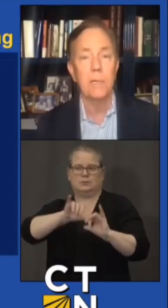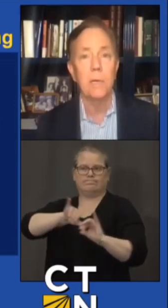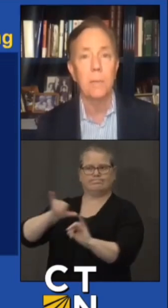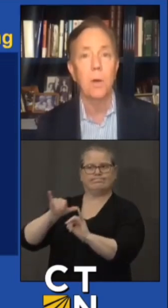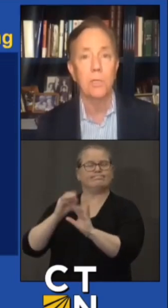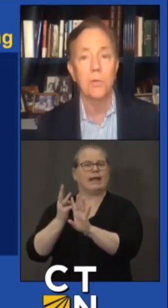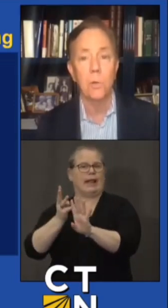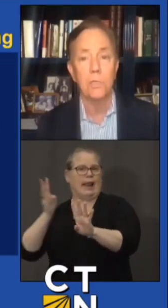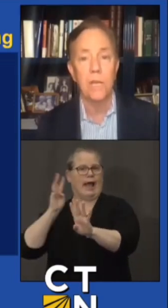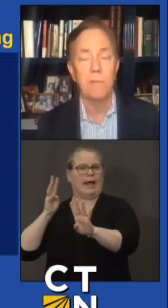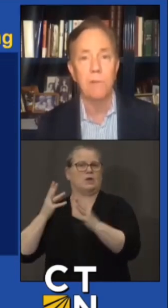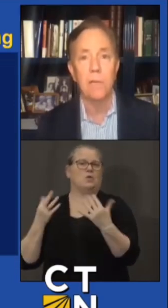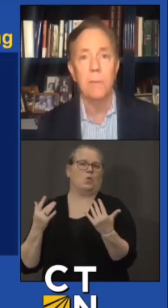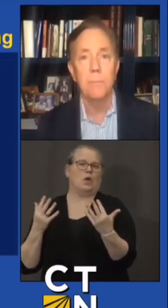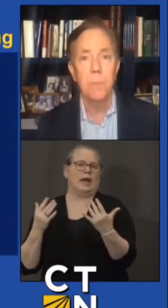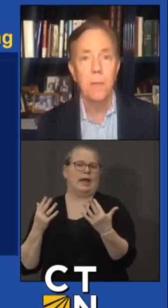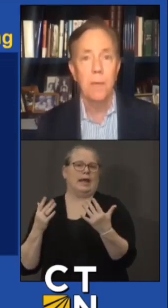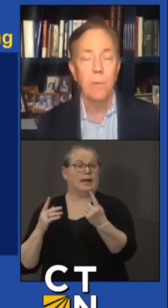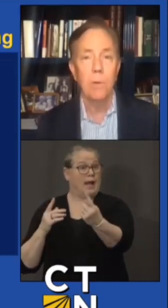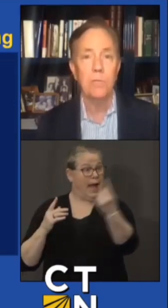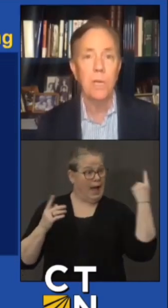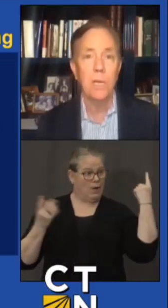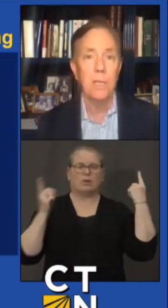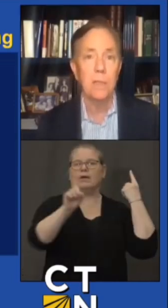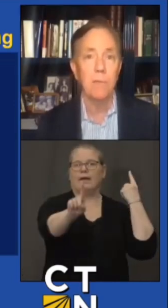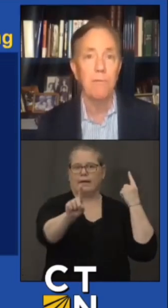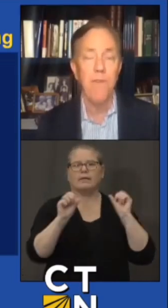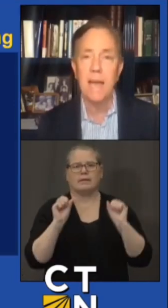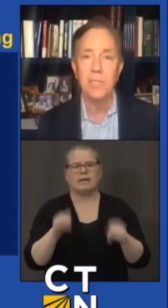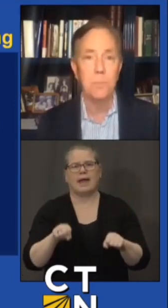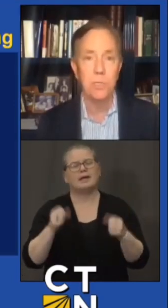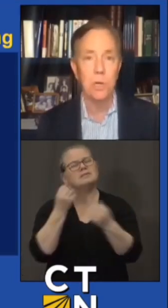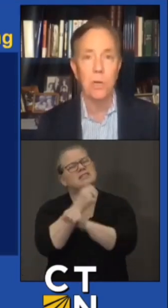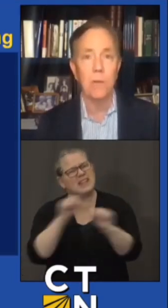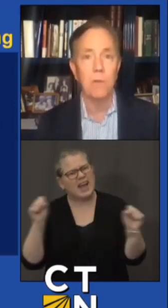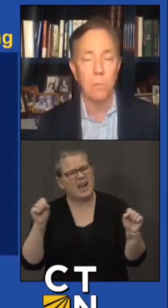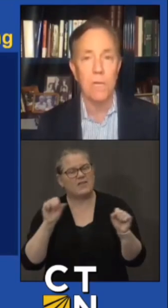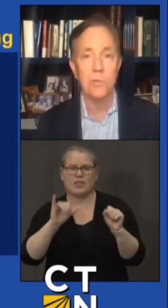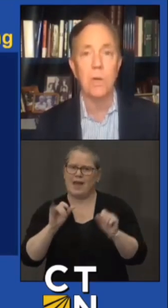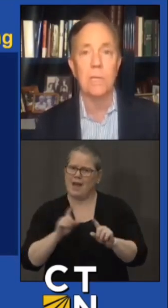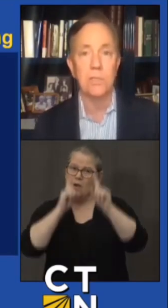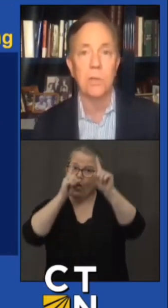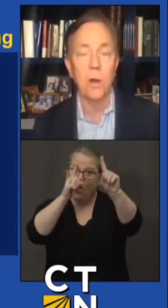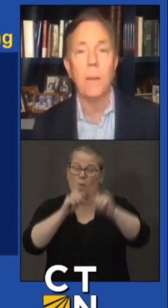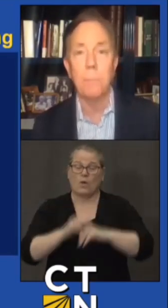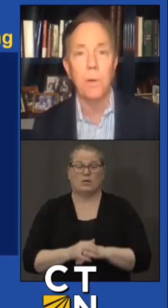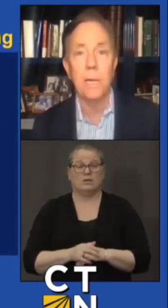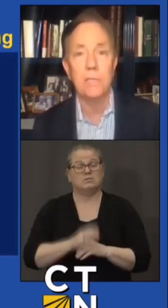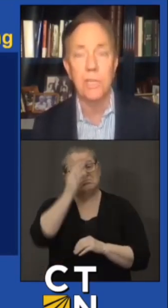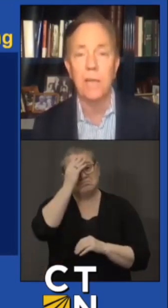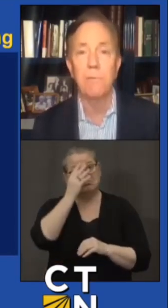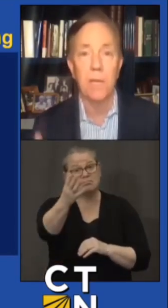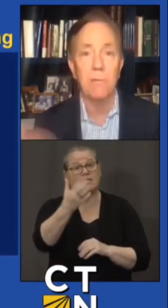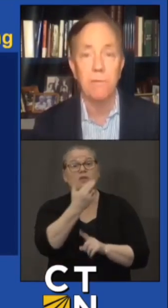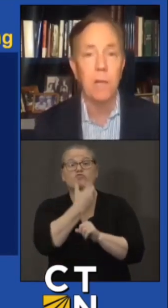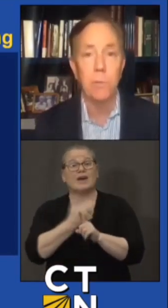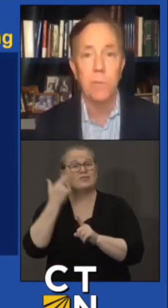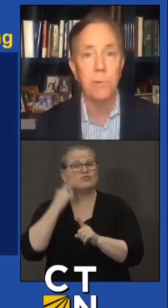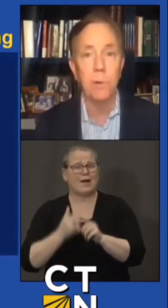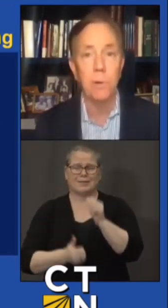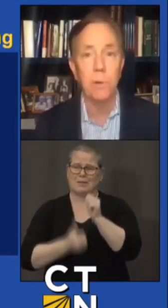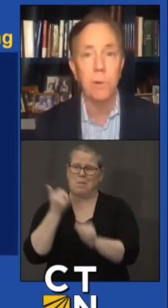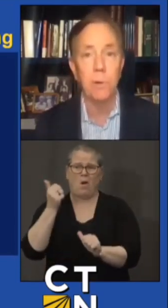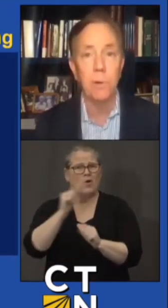operate our stores safely. I will tell you that the vast majority of our restaurants are operating safely and